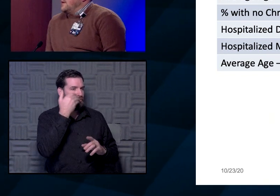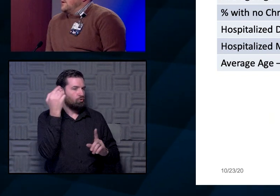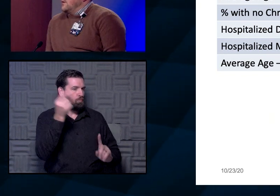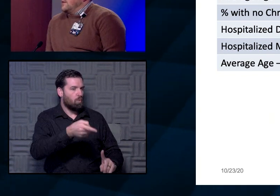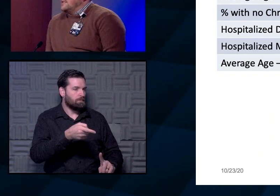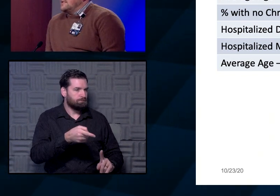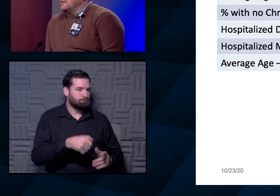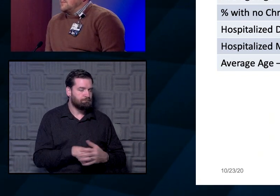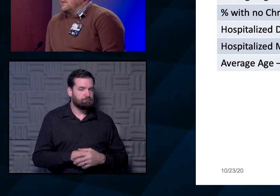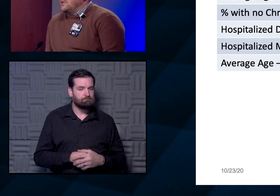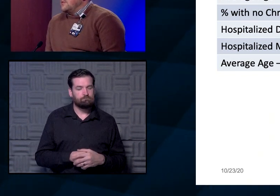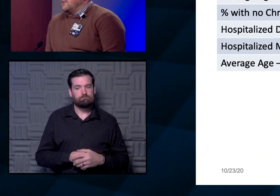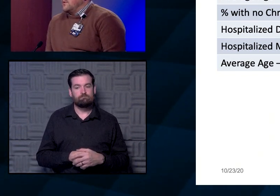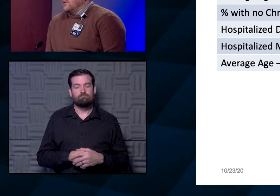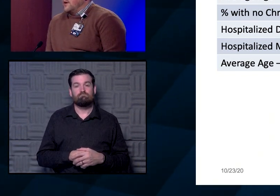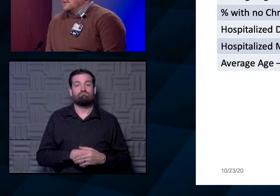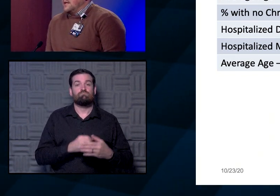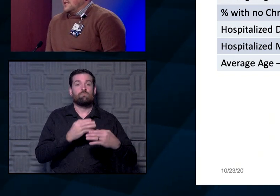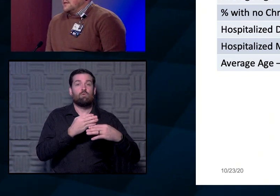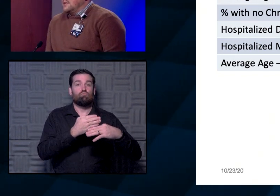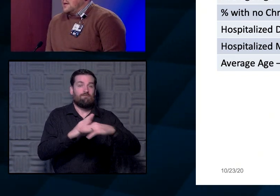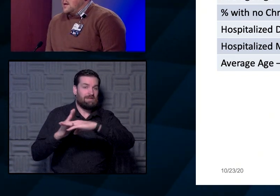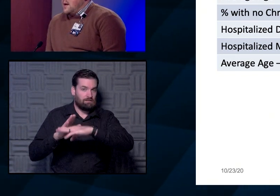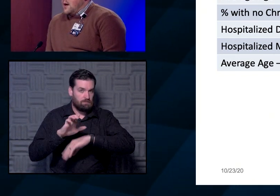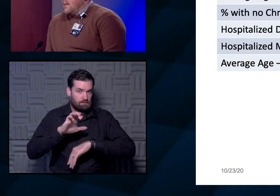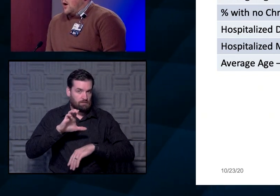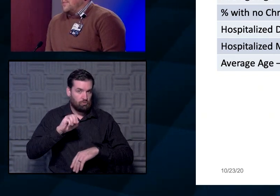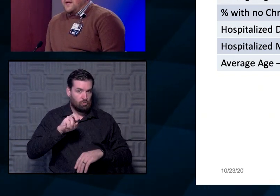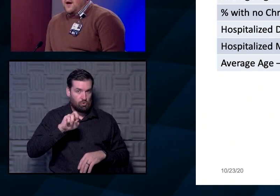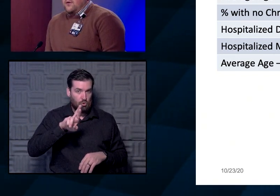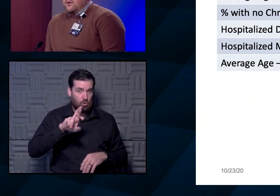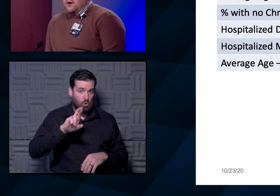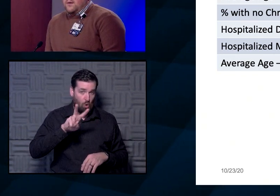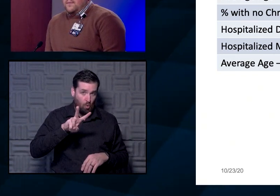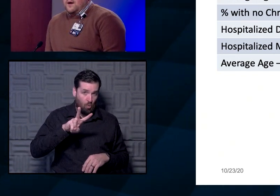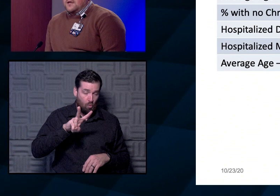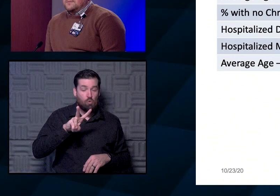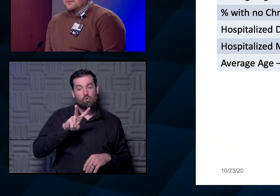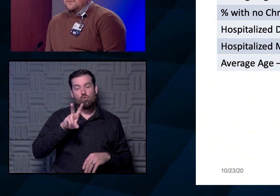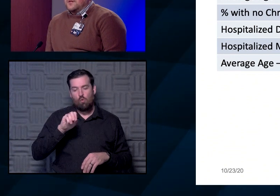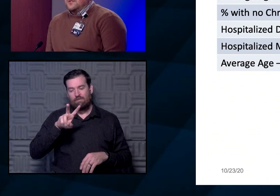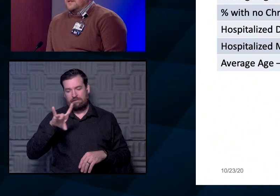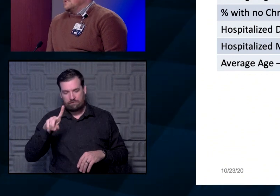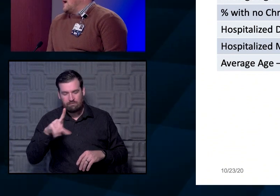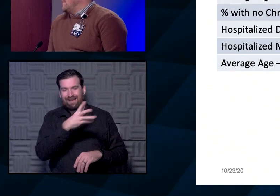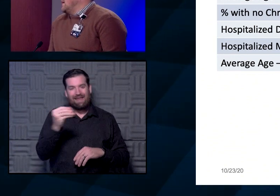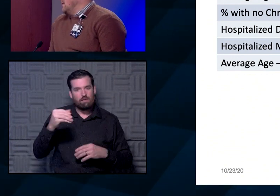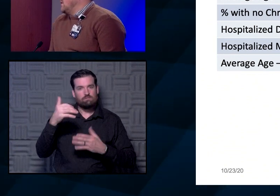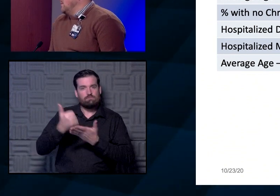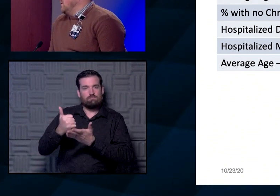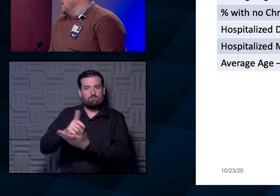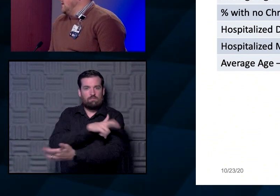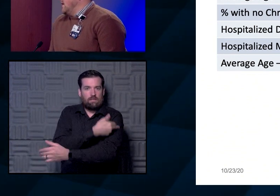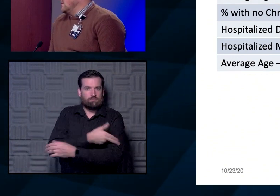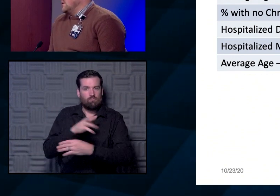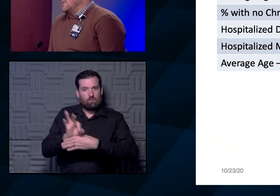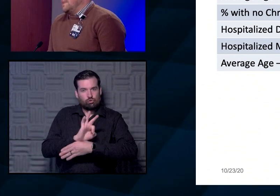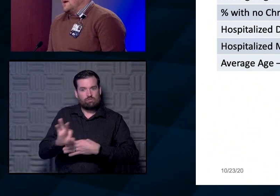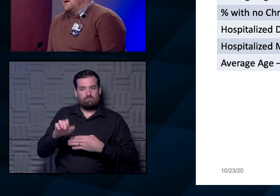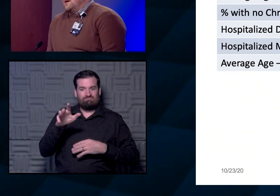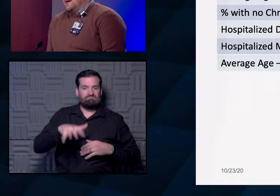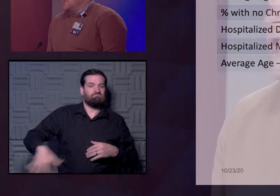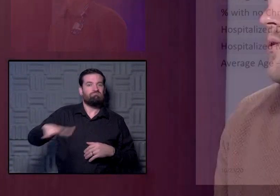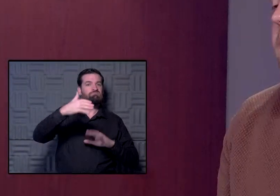earlier that, this is prevention of coronavirus and helping out the hospital's function is happening in the community now.